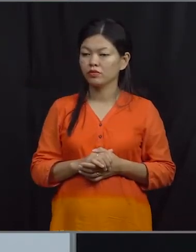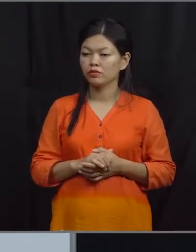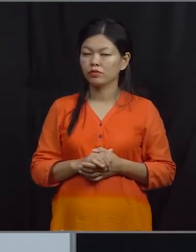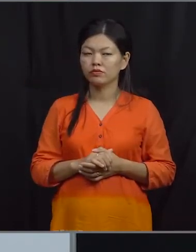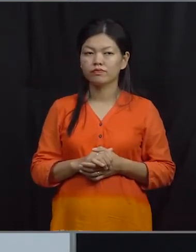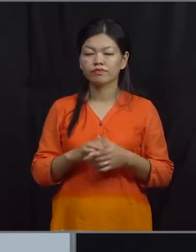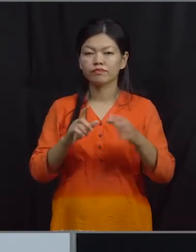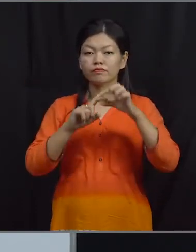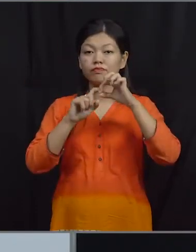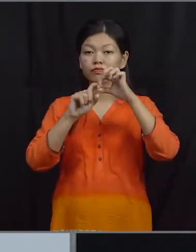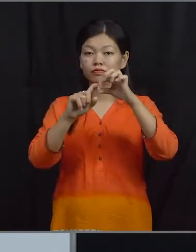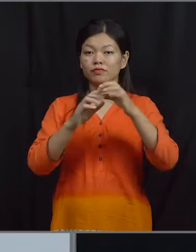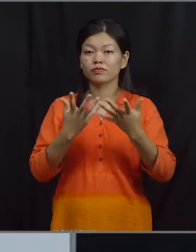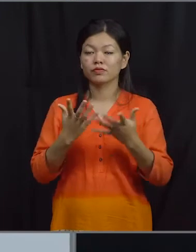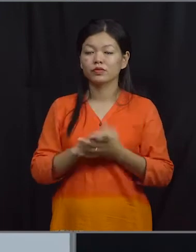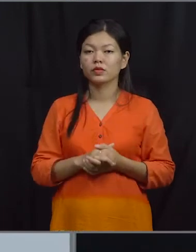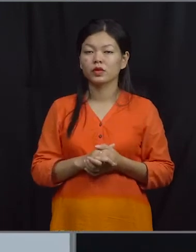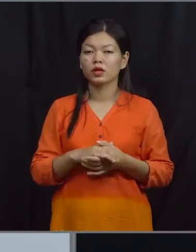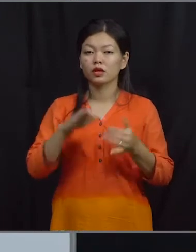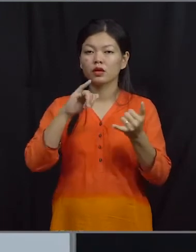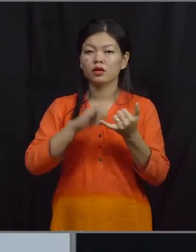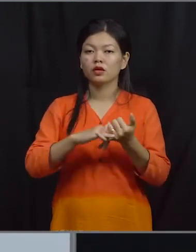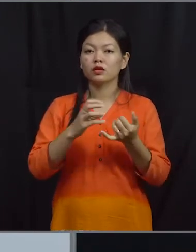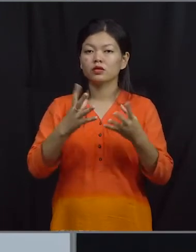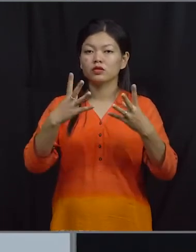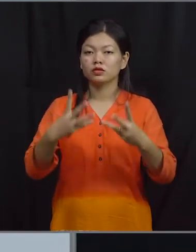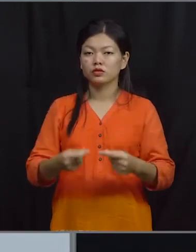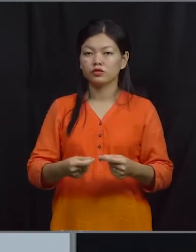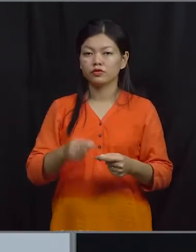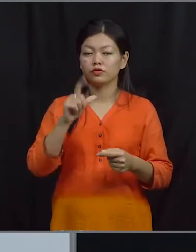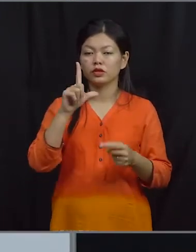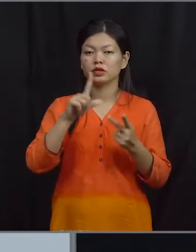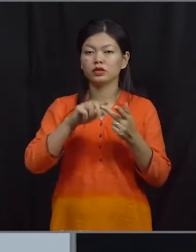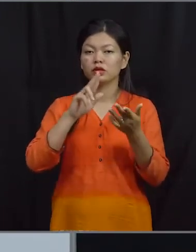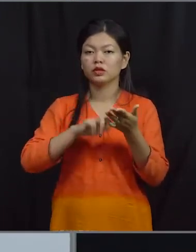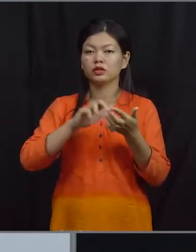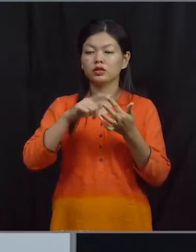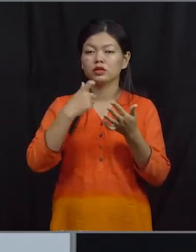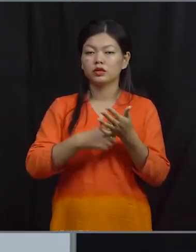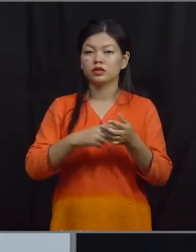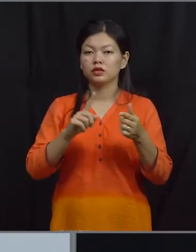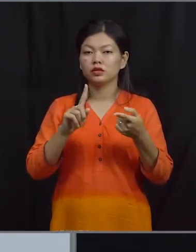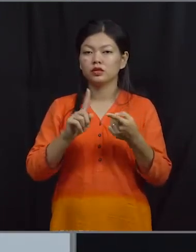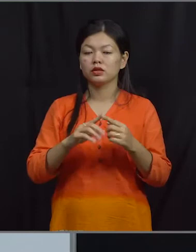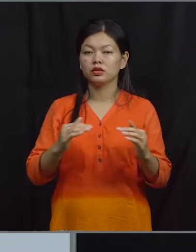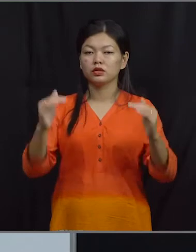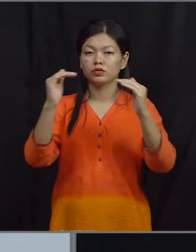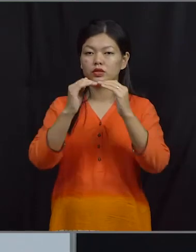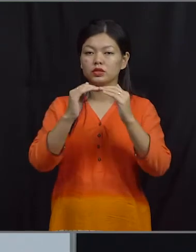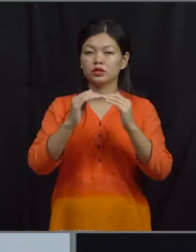The question will be like, solve the system of linear equations using matrix method. This is called matrix